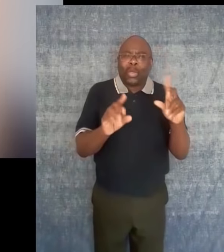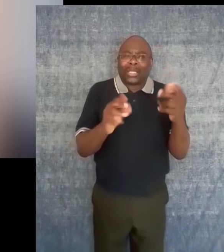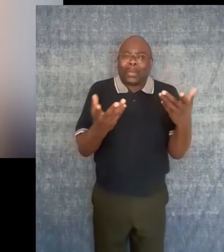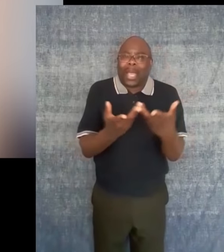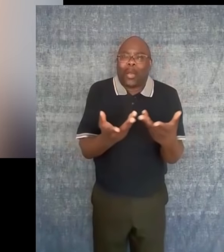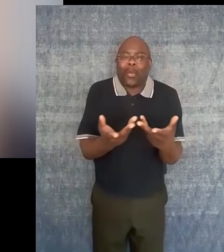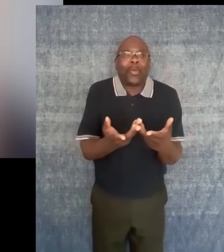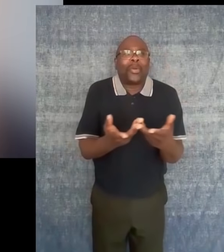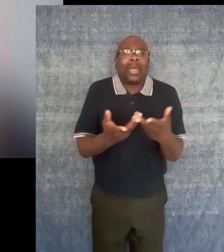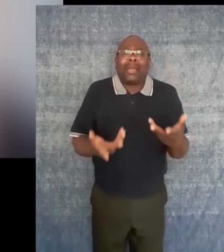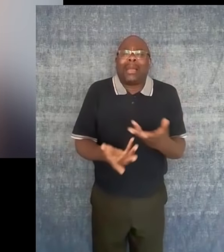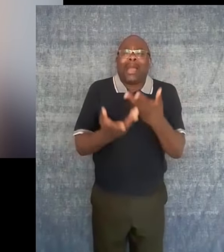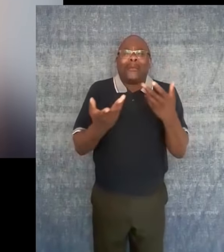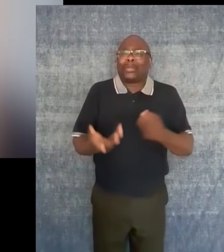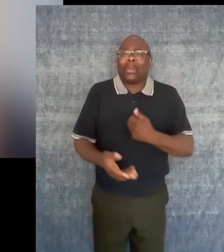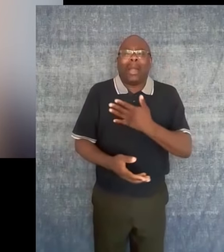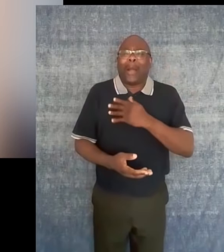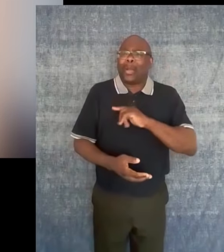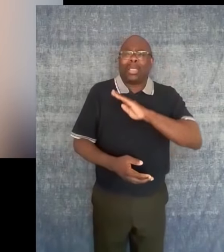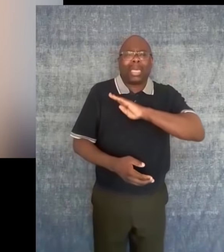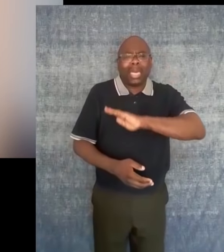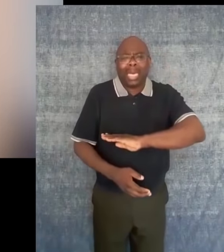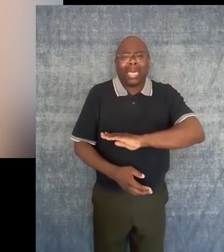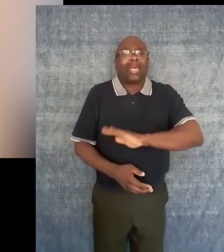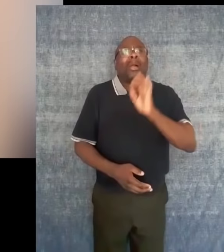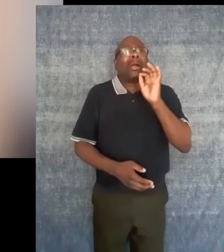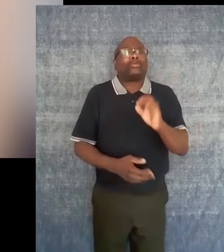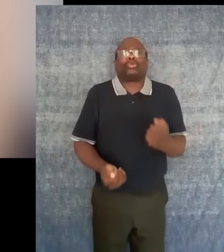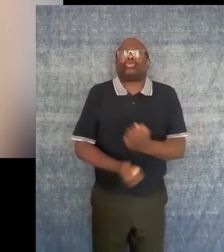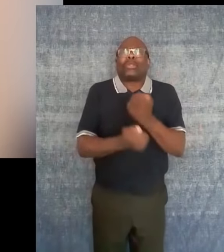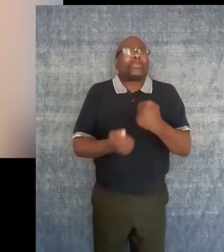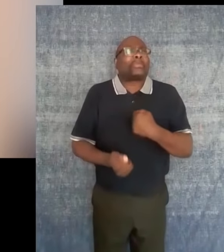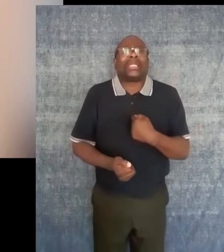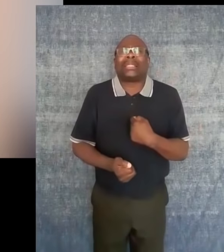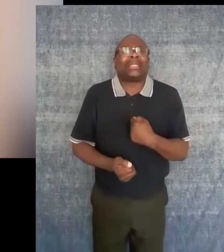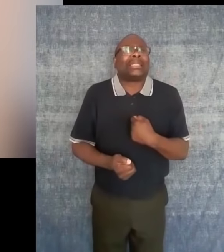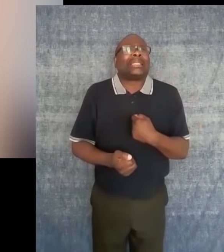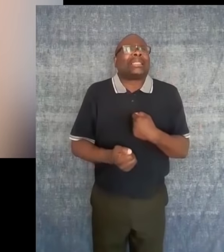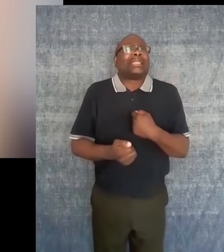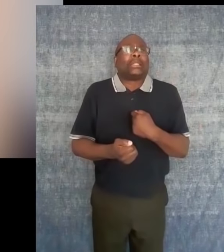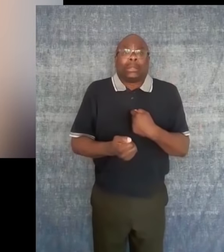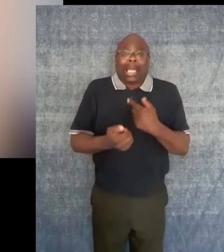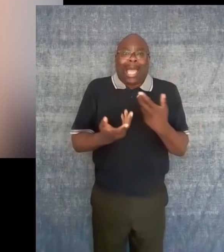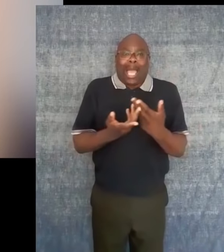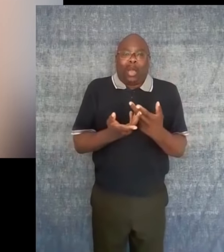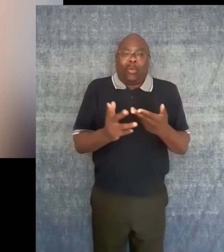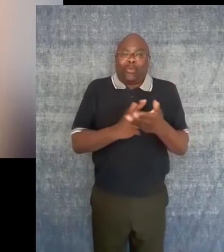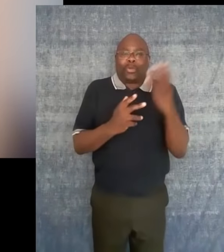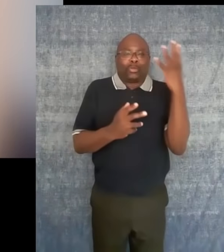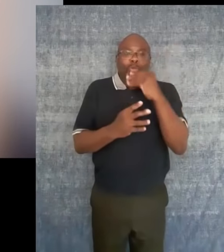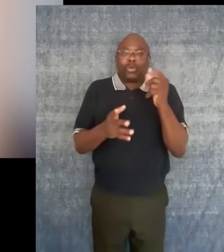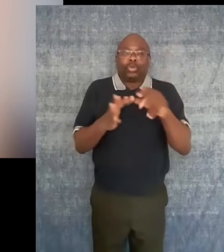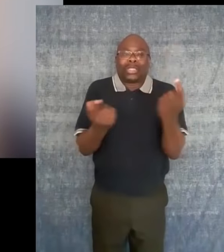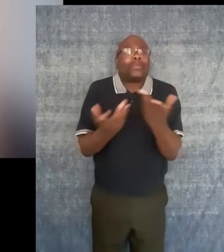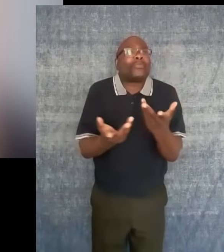somehow encourage my heart, somehow strengthen me. even supernaturally, just do